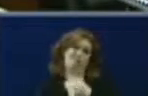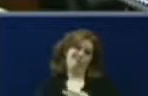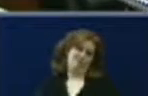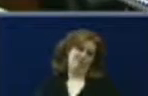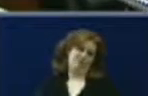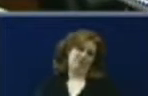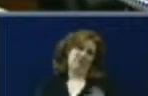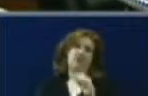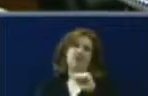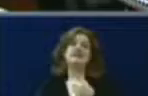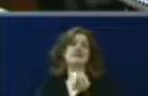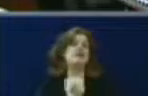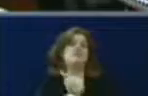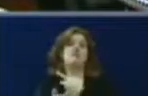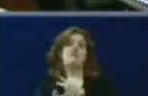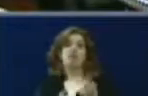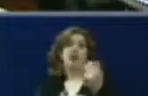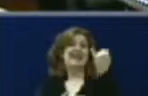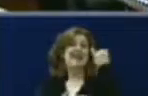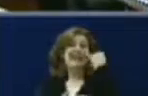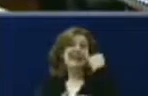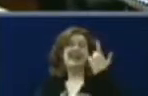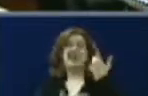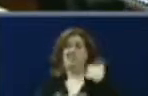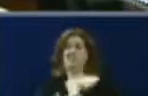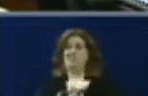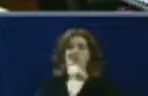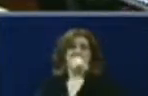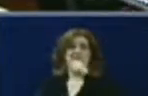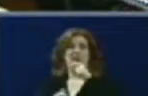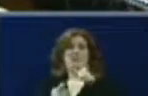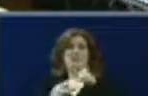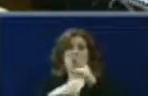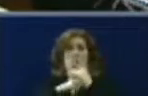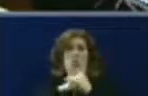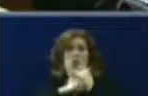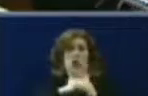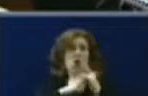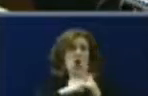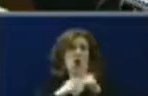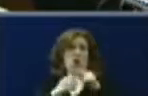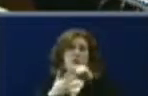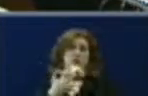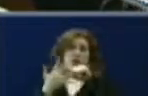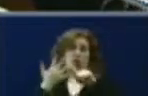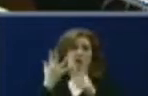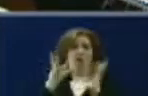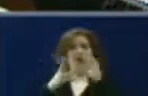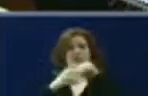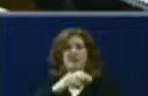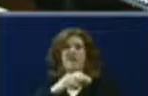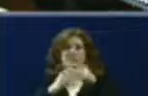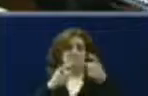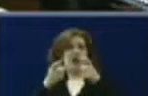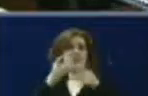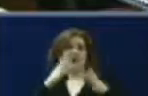It sets it up for failure if we suffer holes in top management.